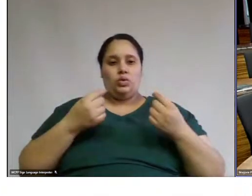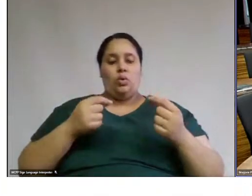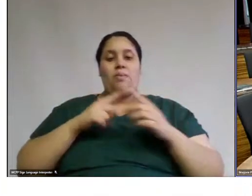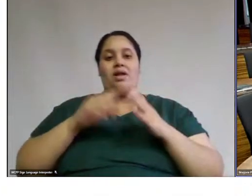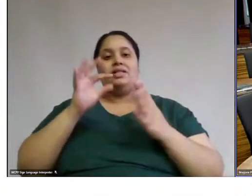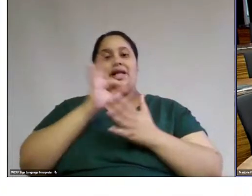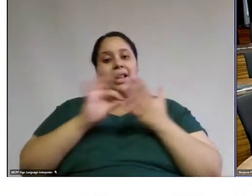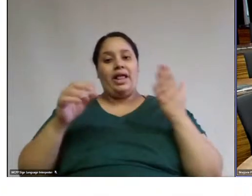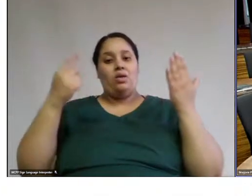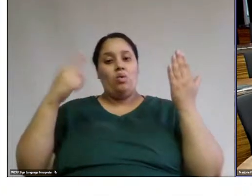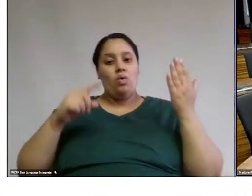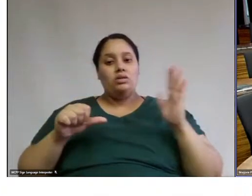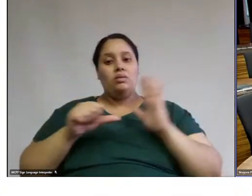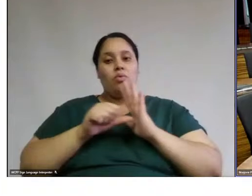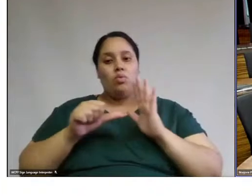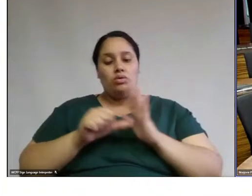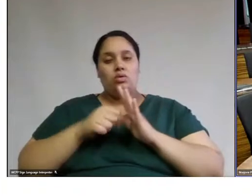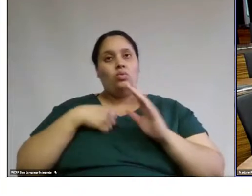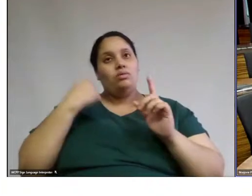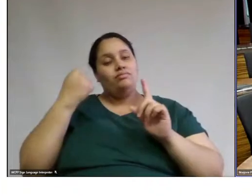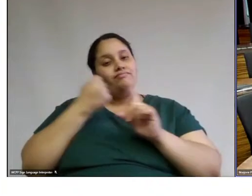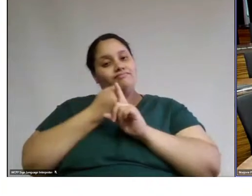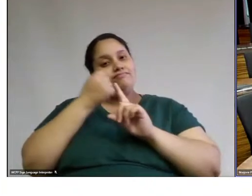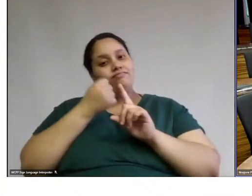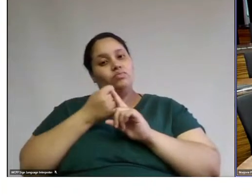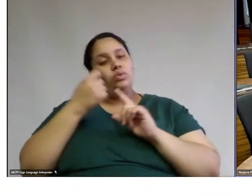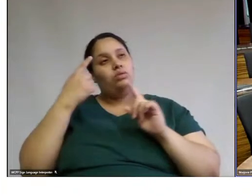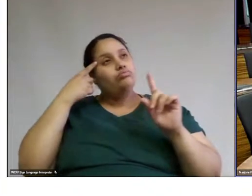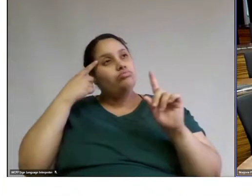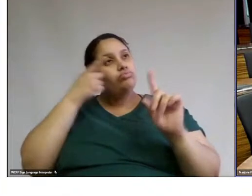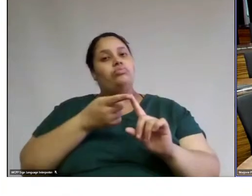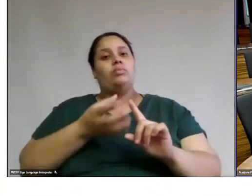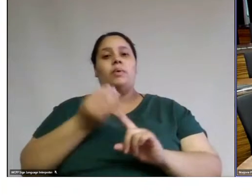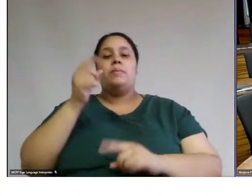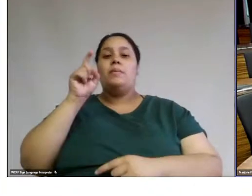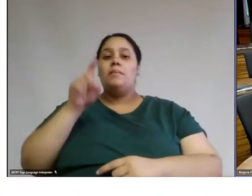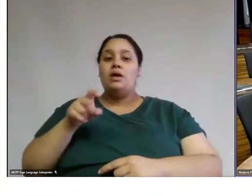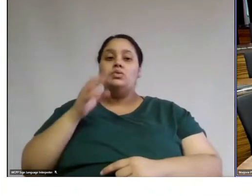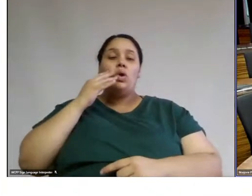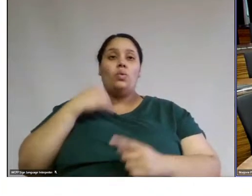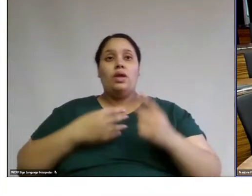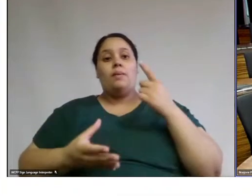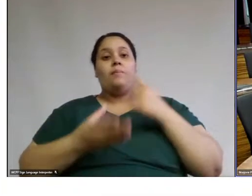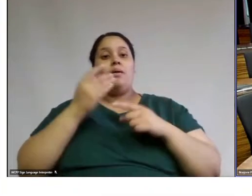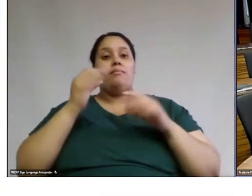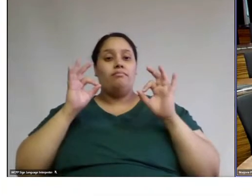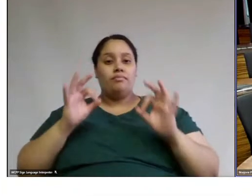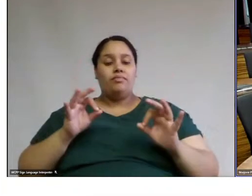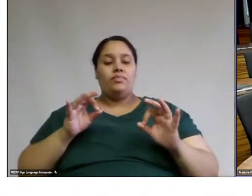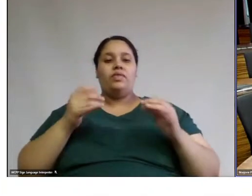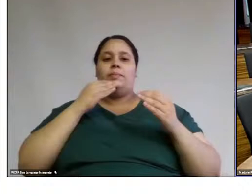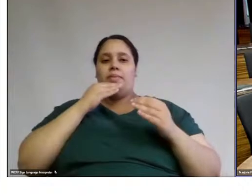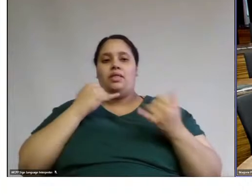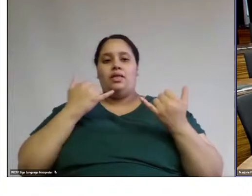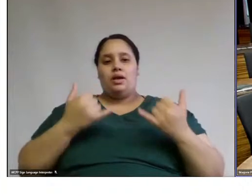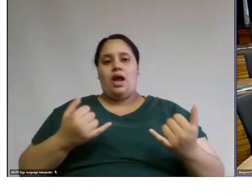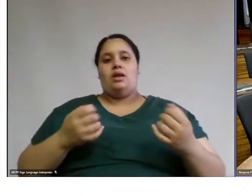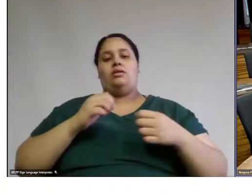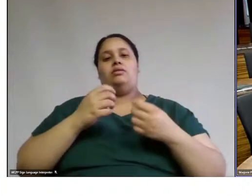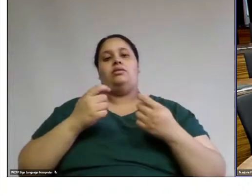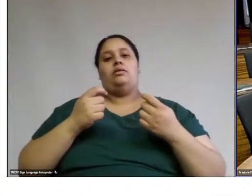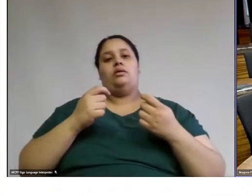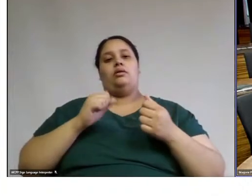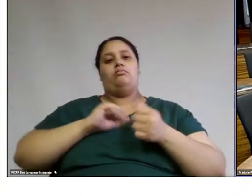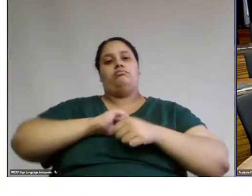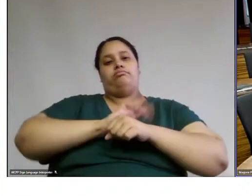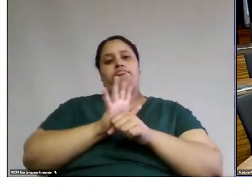is something which we will strive towards. When we can achieve that, I think in the current pandemic, I think it's going to be quite a big challenge for